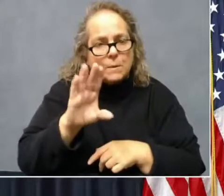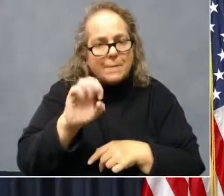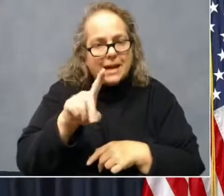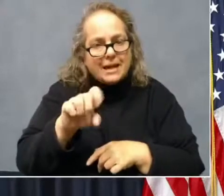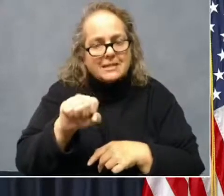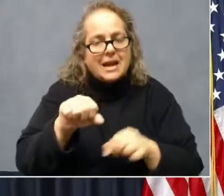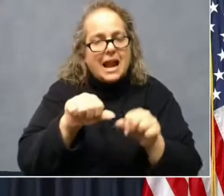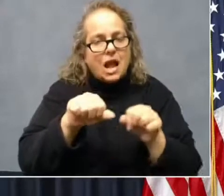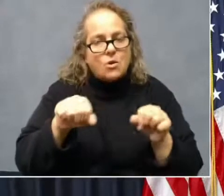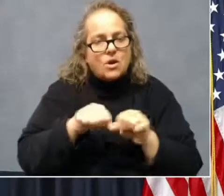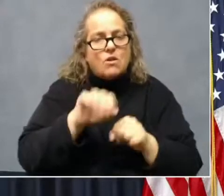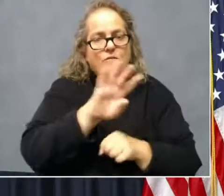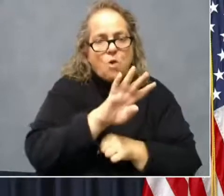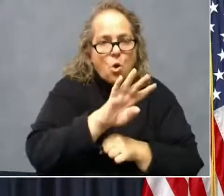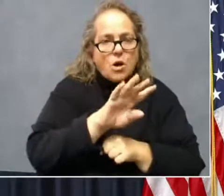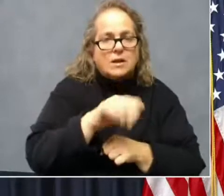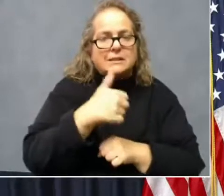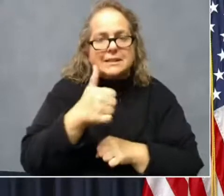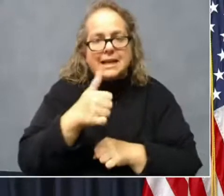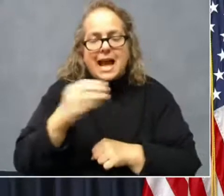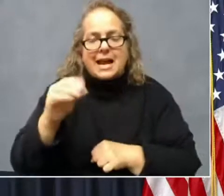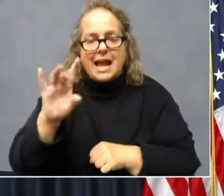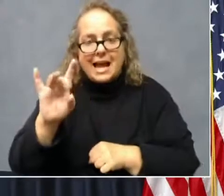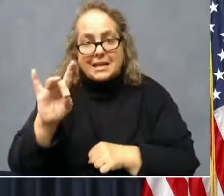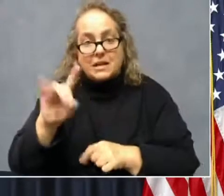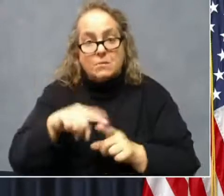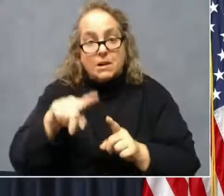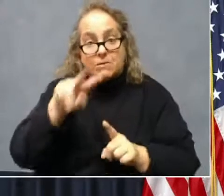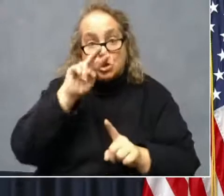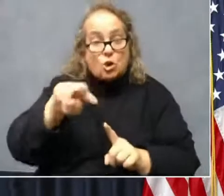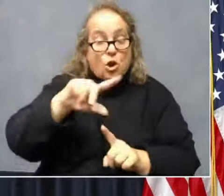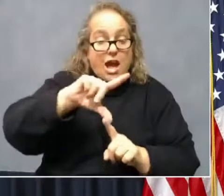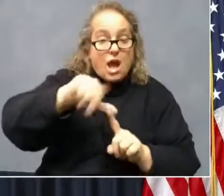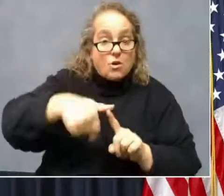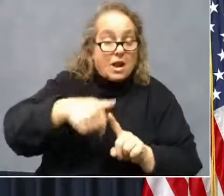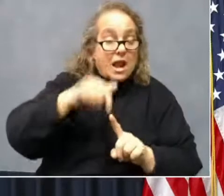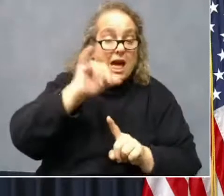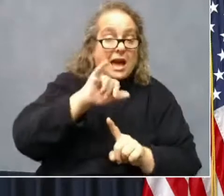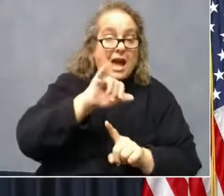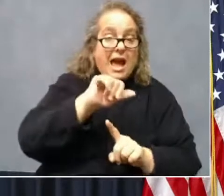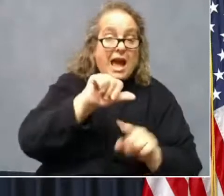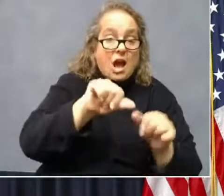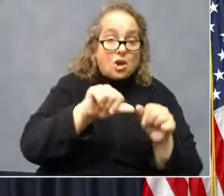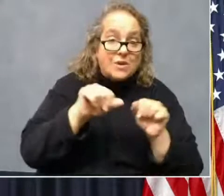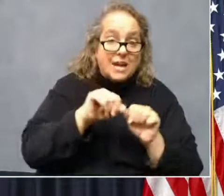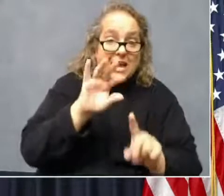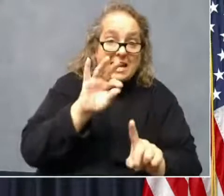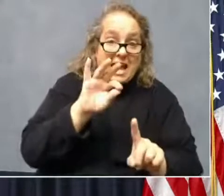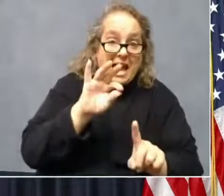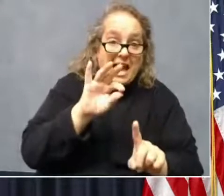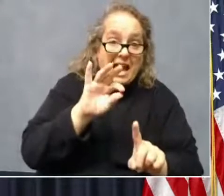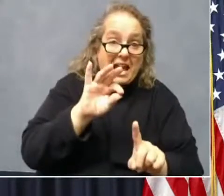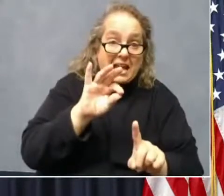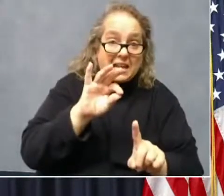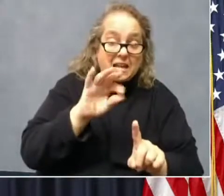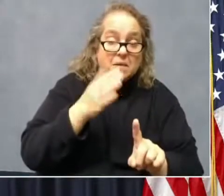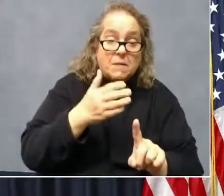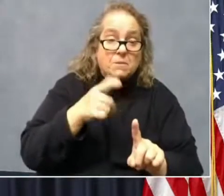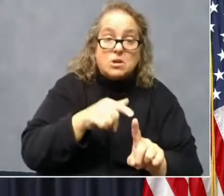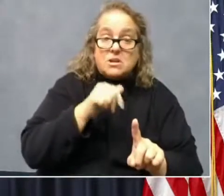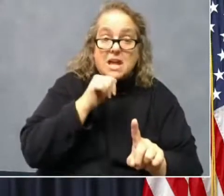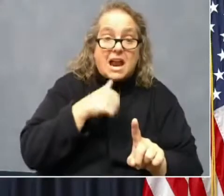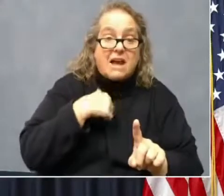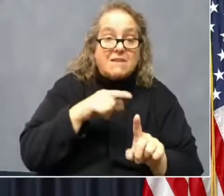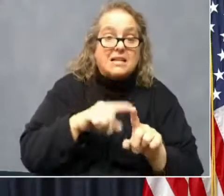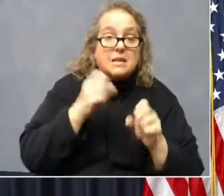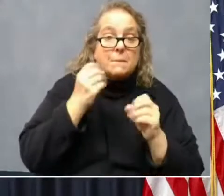10, and 8. But if you look right around them, area 9, while it wouldn't have as many ICU beds as, say, the Louisville